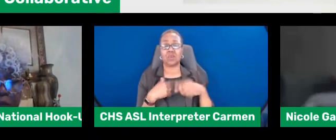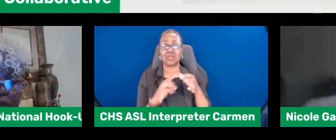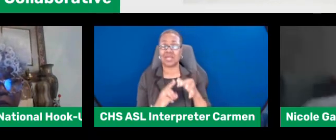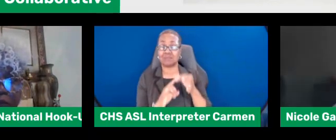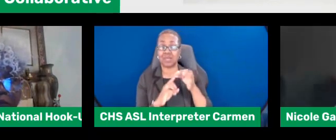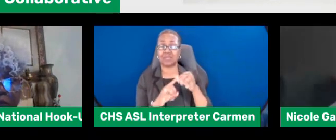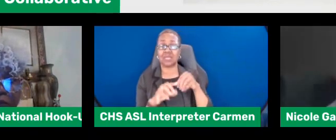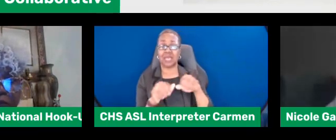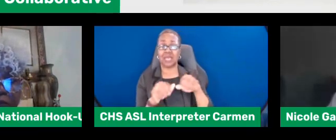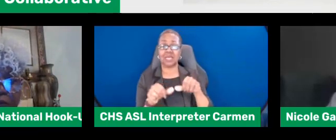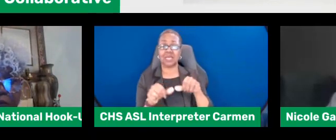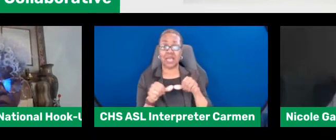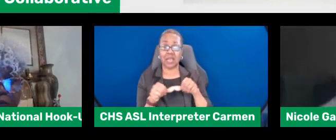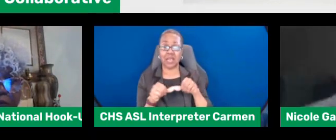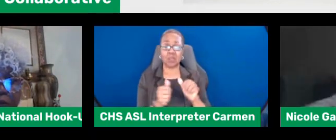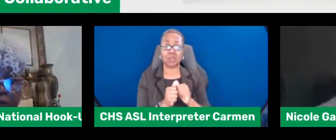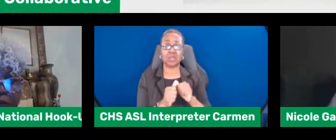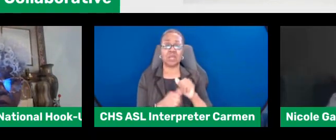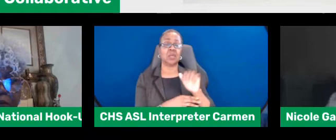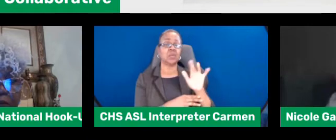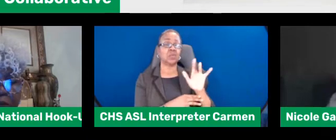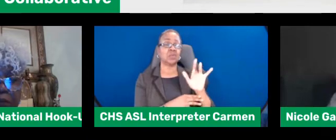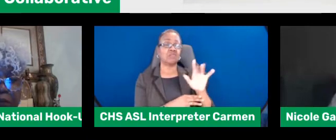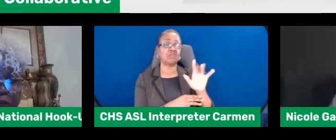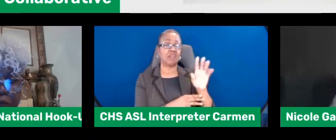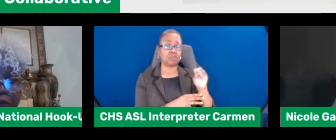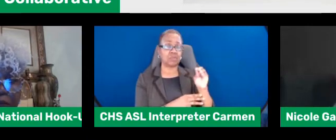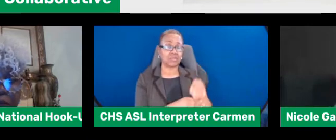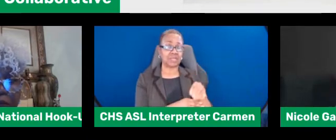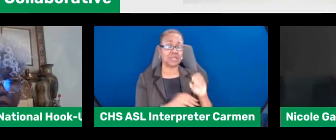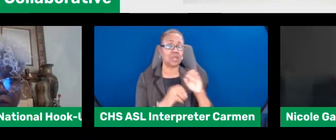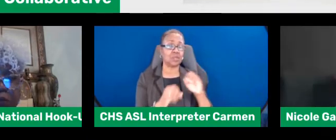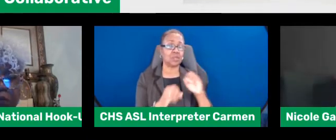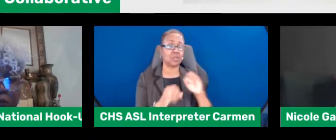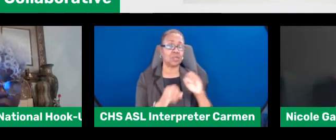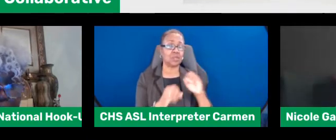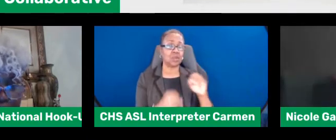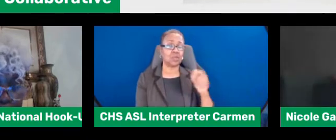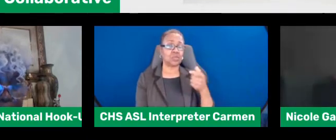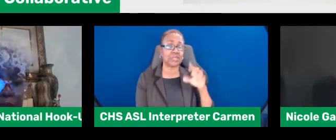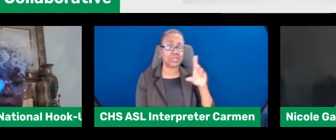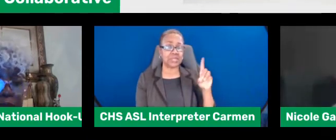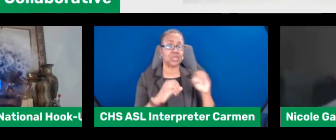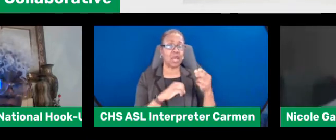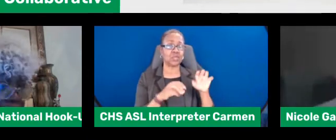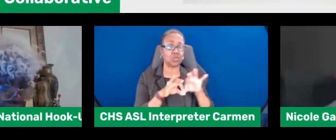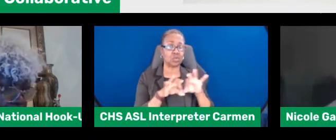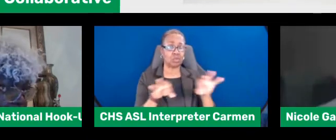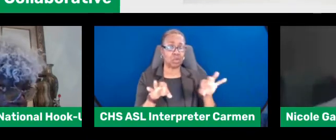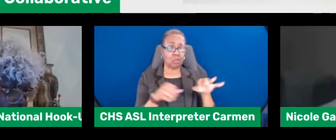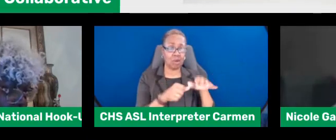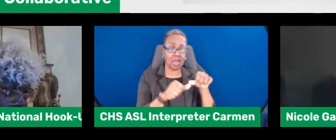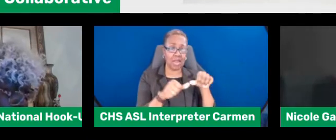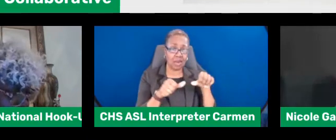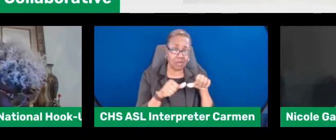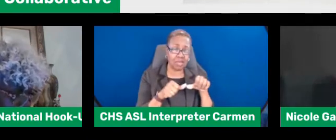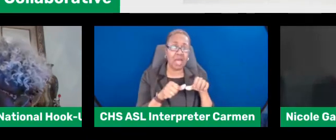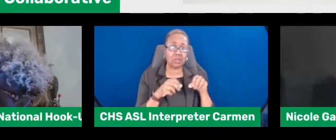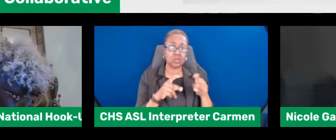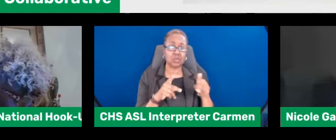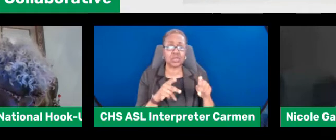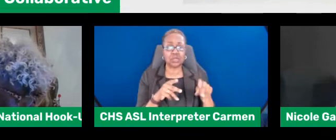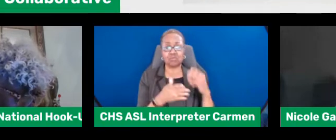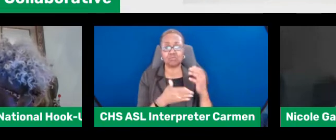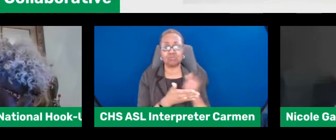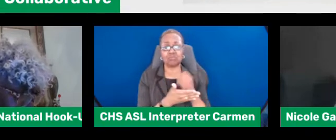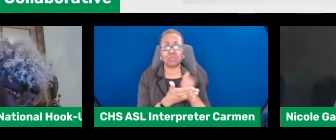an area that have a 25% no GED, no high school diploma area, some opportunity to get skilled up in 6 months or